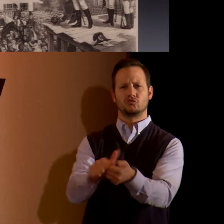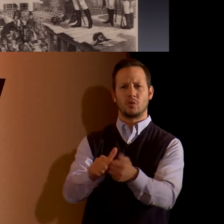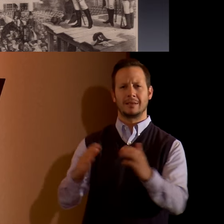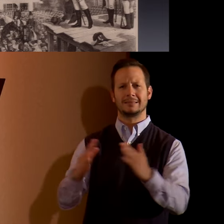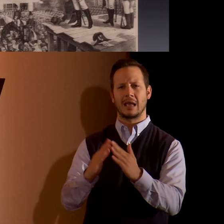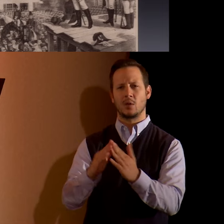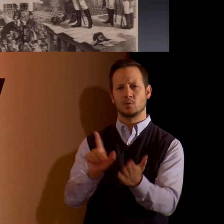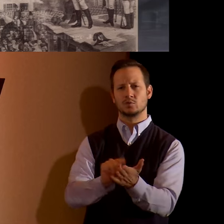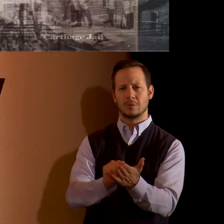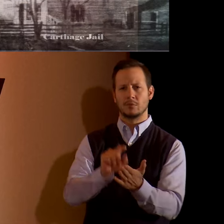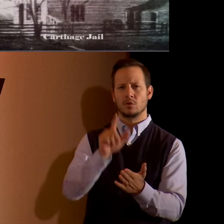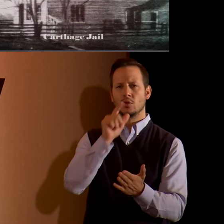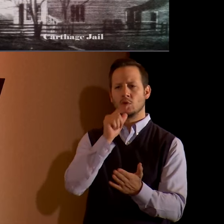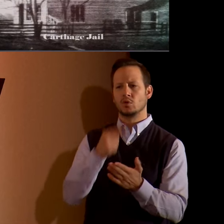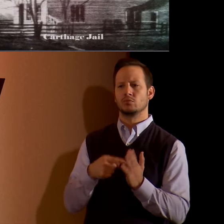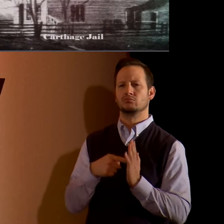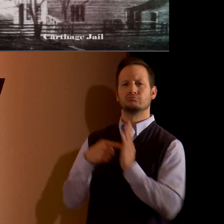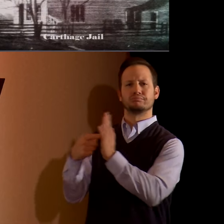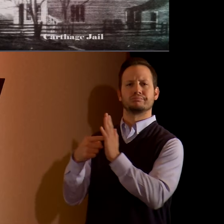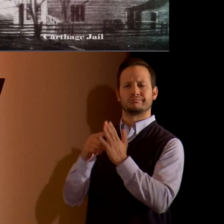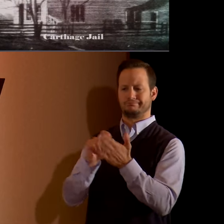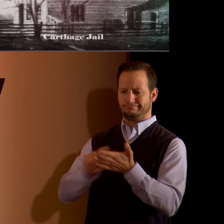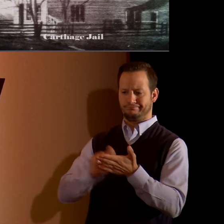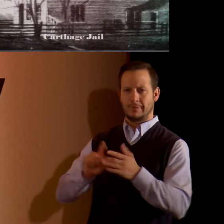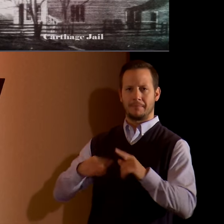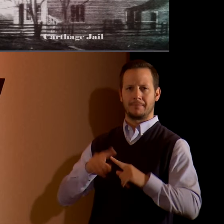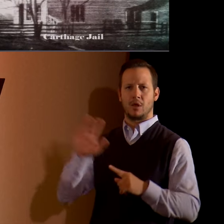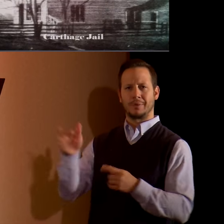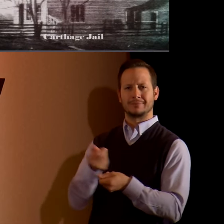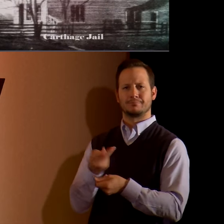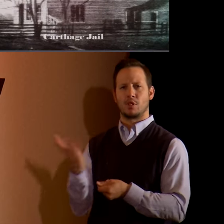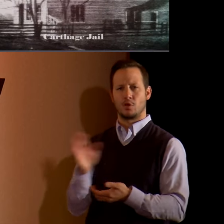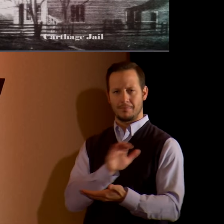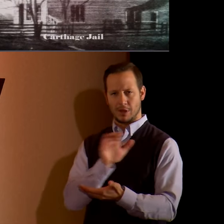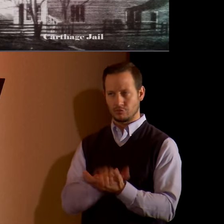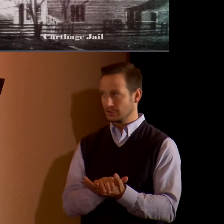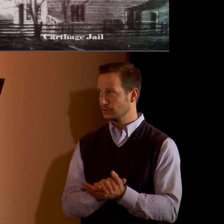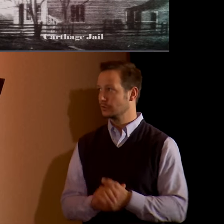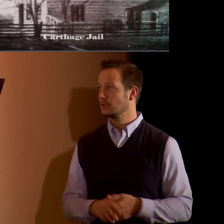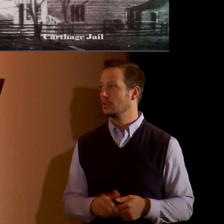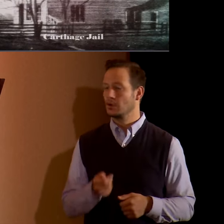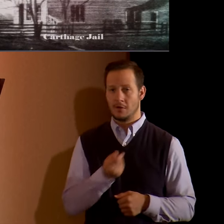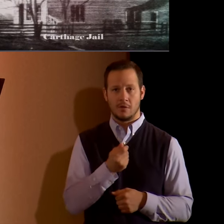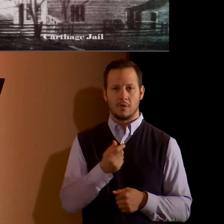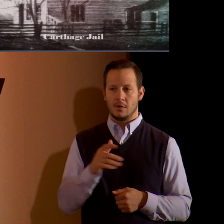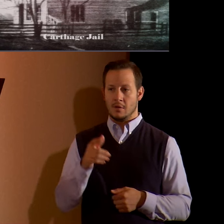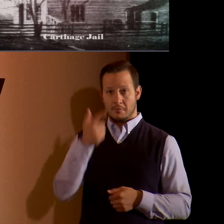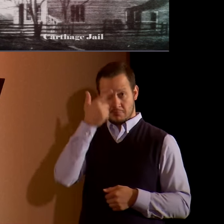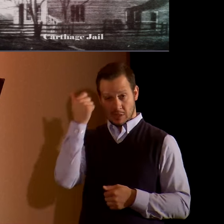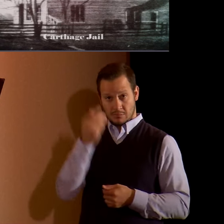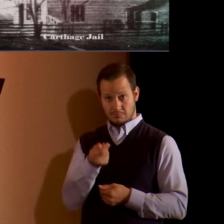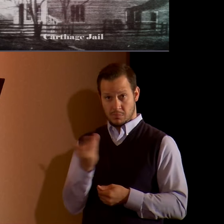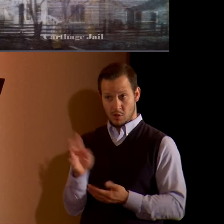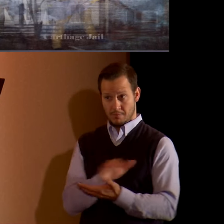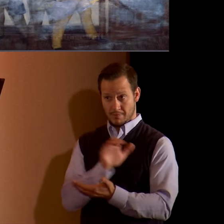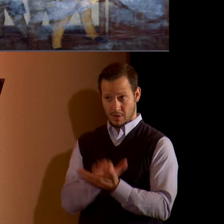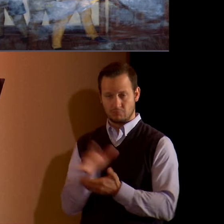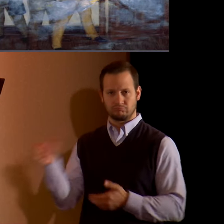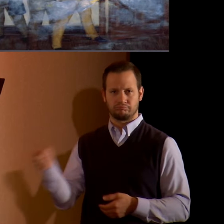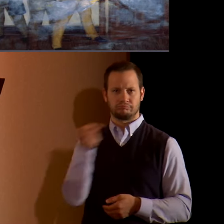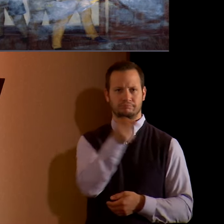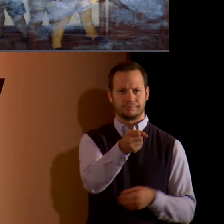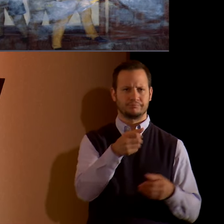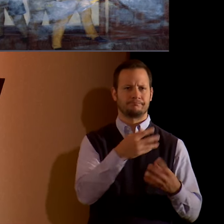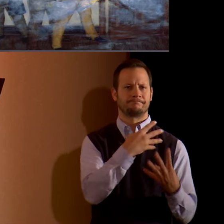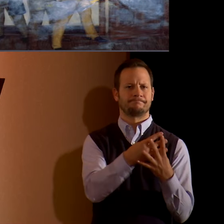that had exposed his plural marriages. For that, Smith and a few key associates were jailed in nearby Carthage,